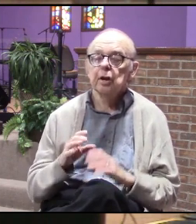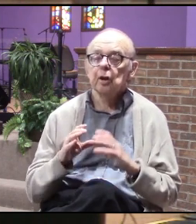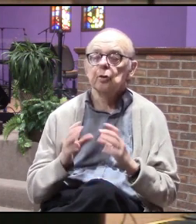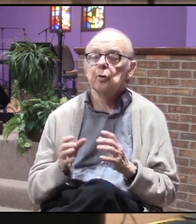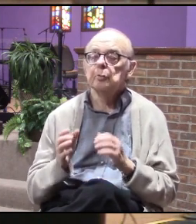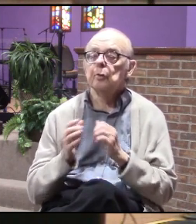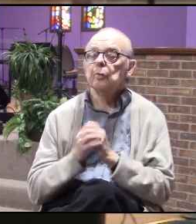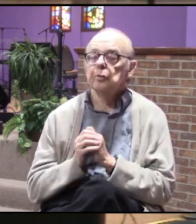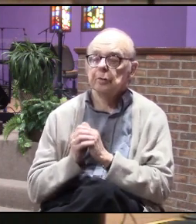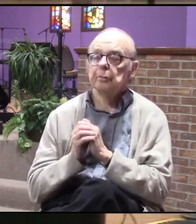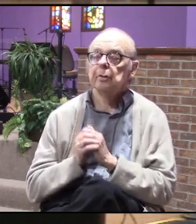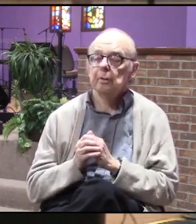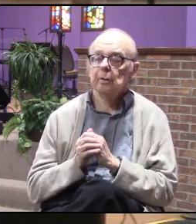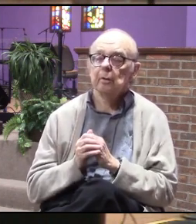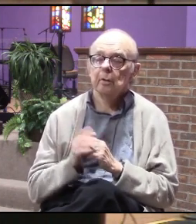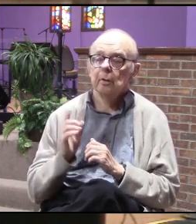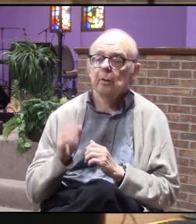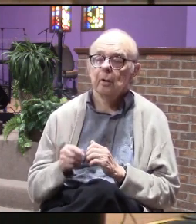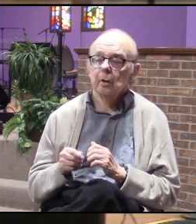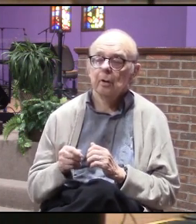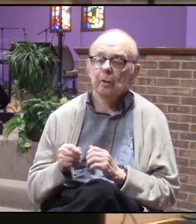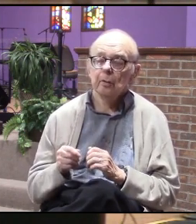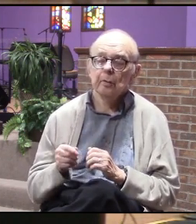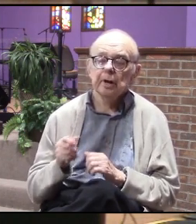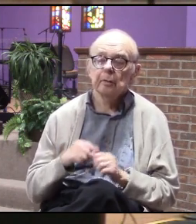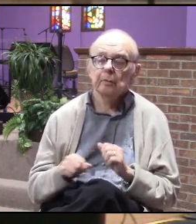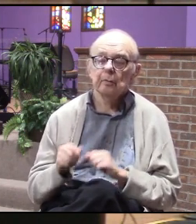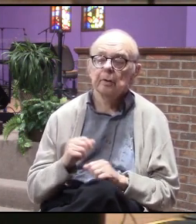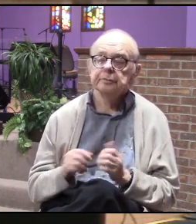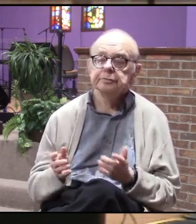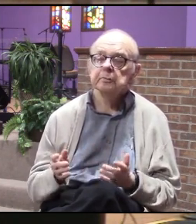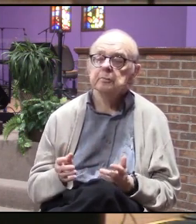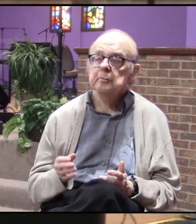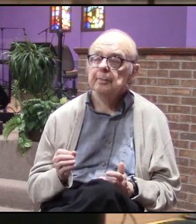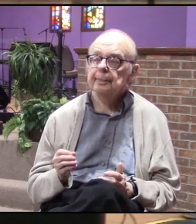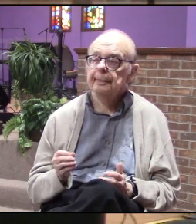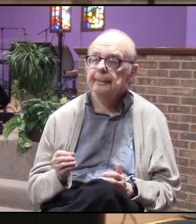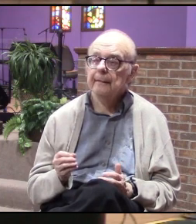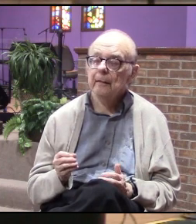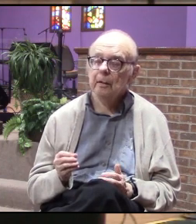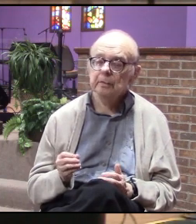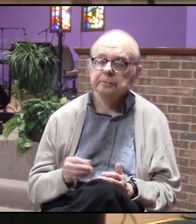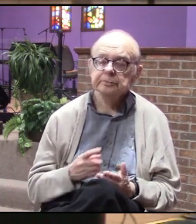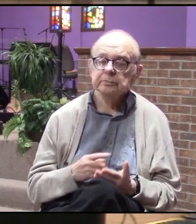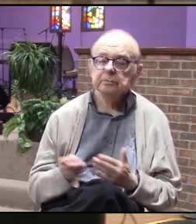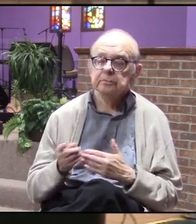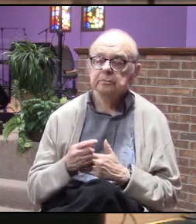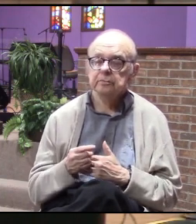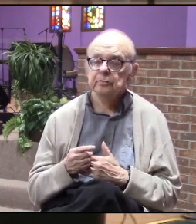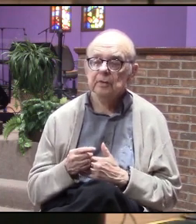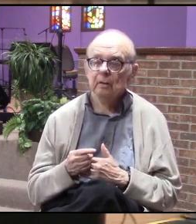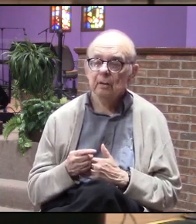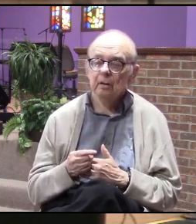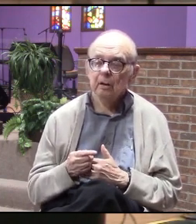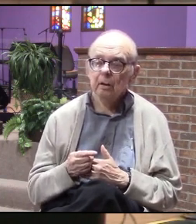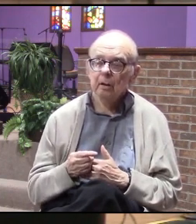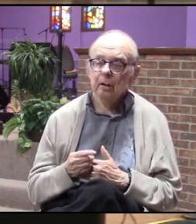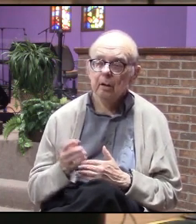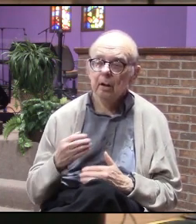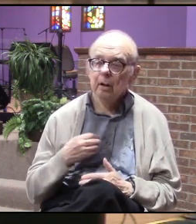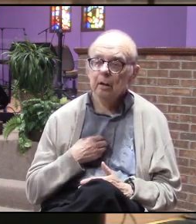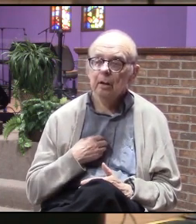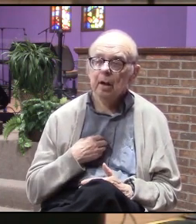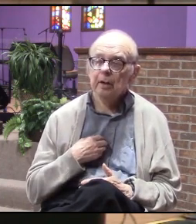corporate worship. We need one another. So, next week, we're